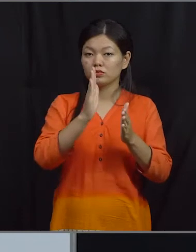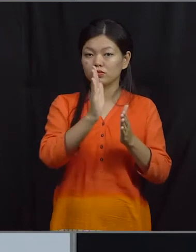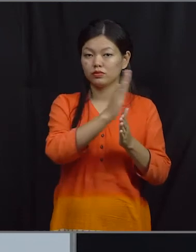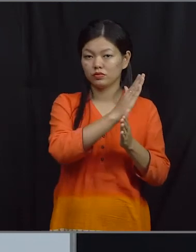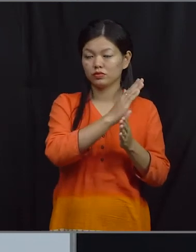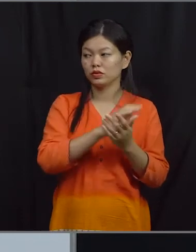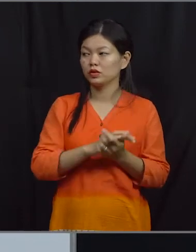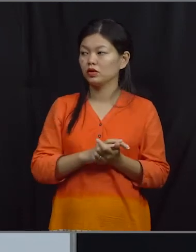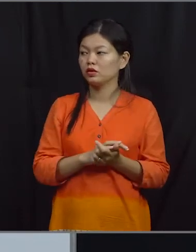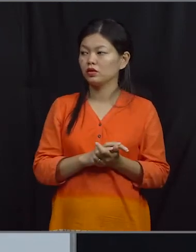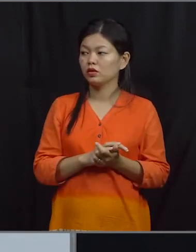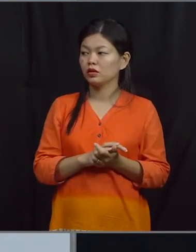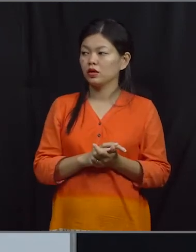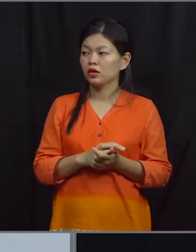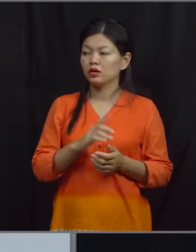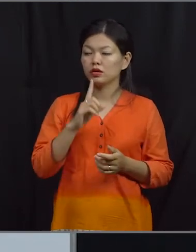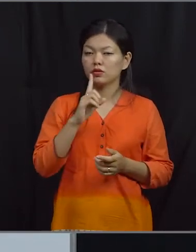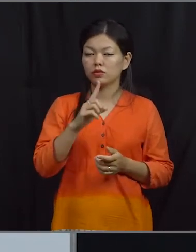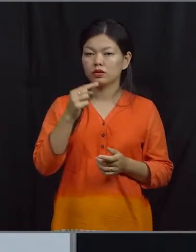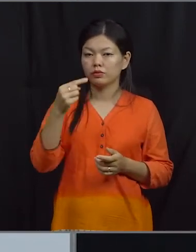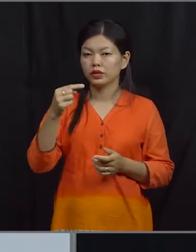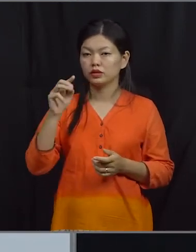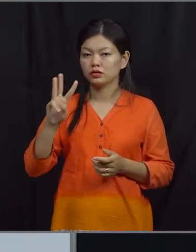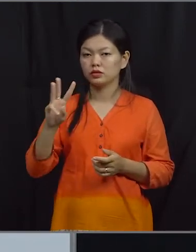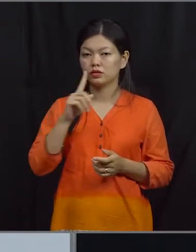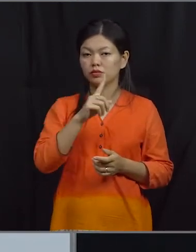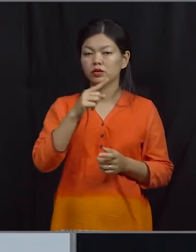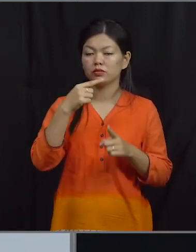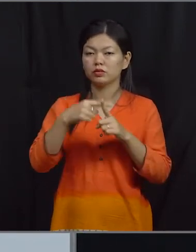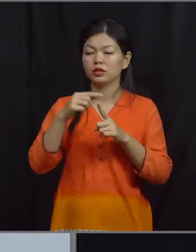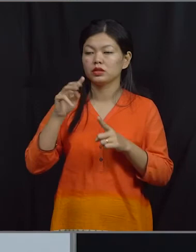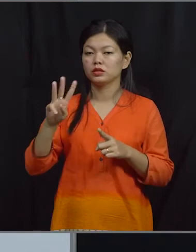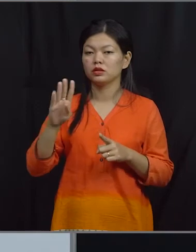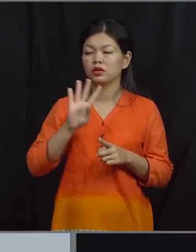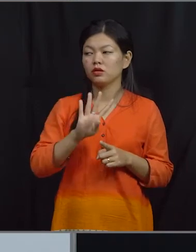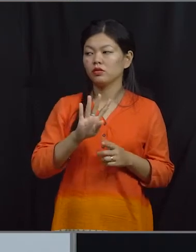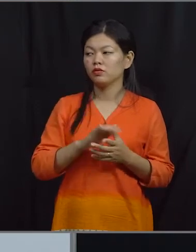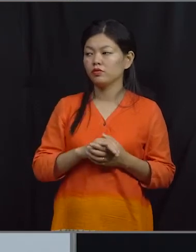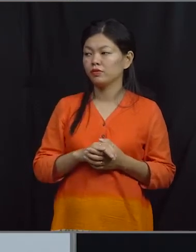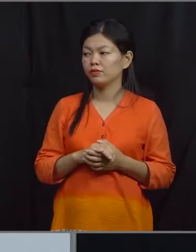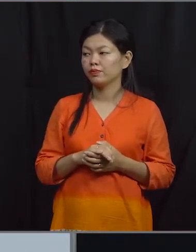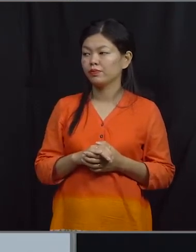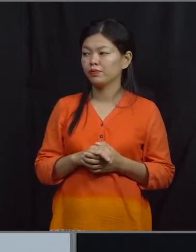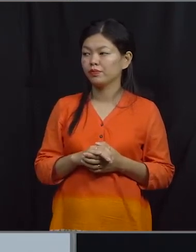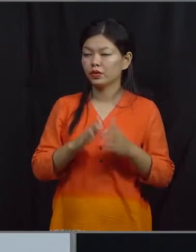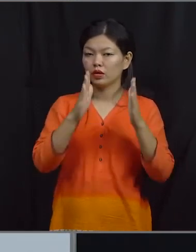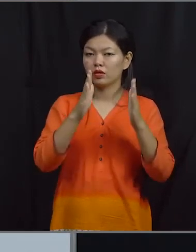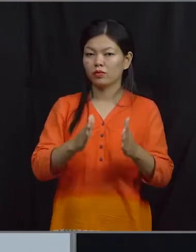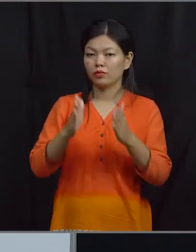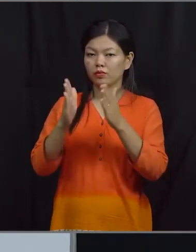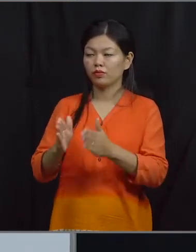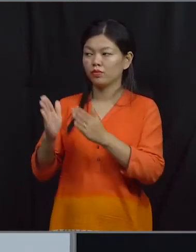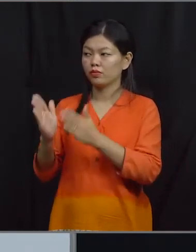So, 1 minus of minus 3, that is 1 plus 3, that is 4, right. Okay. And